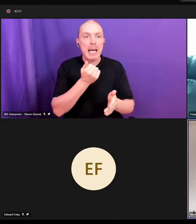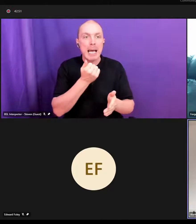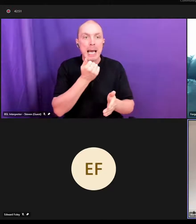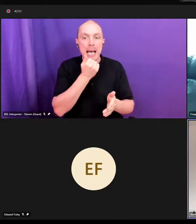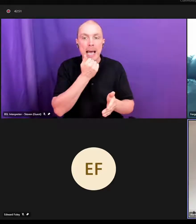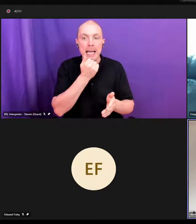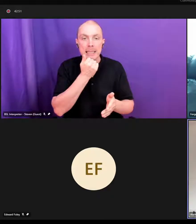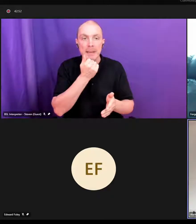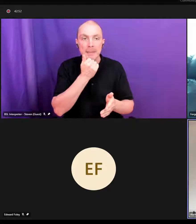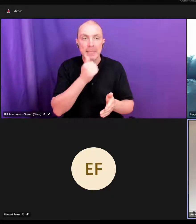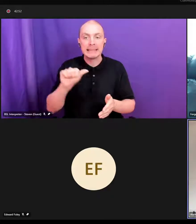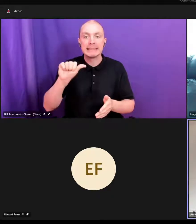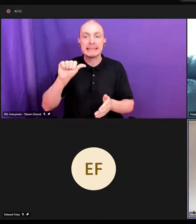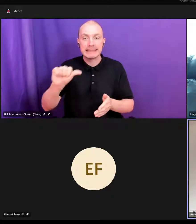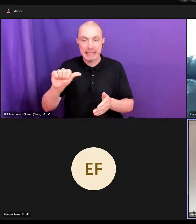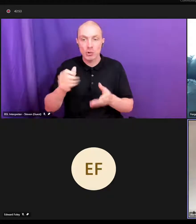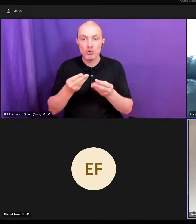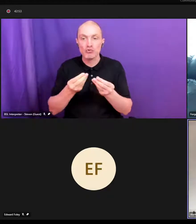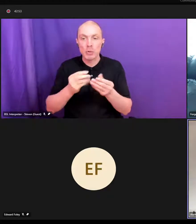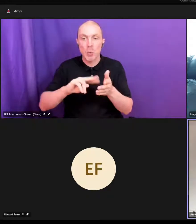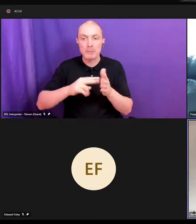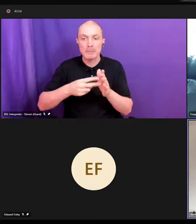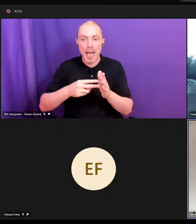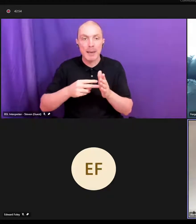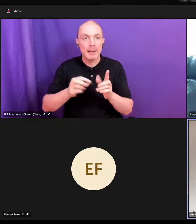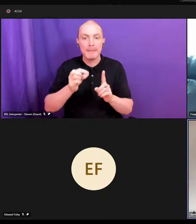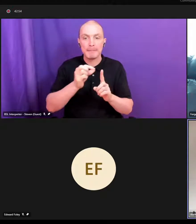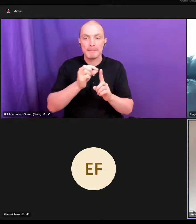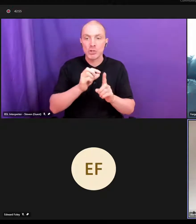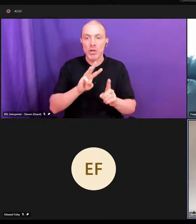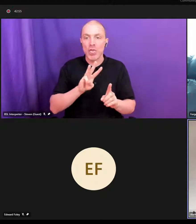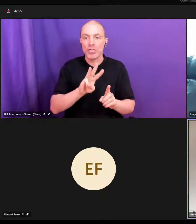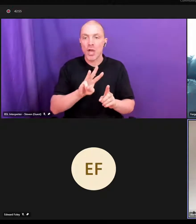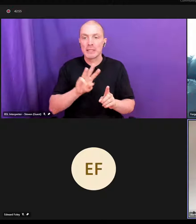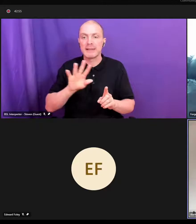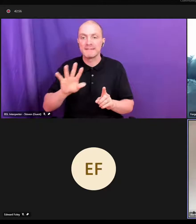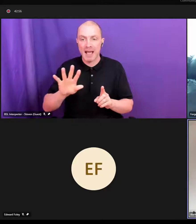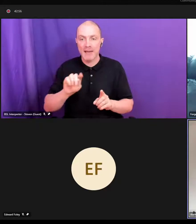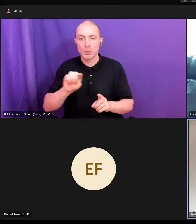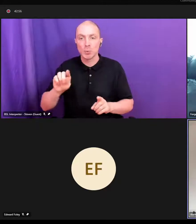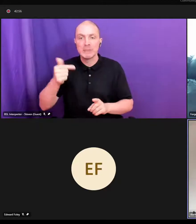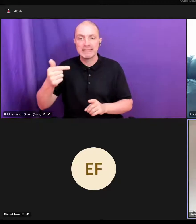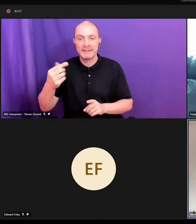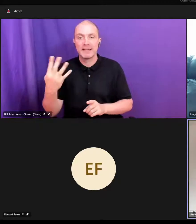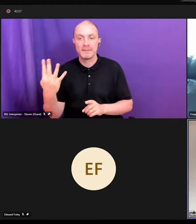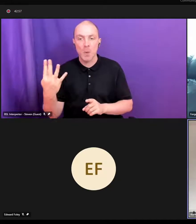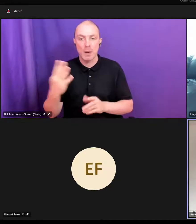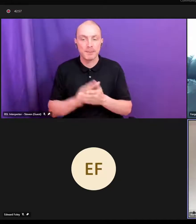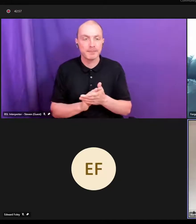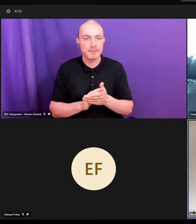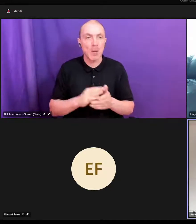the resource plan, page 35 to 74. And Michael McGlynn's going to